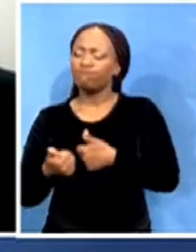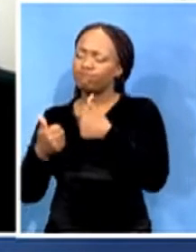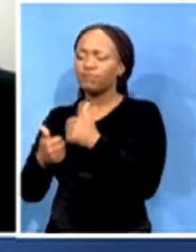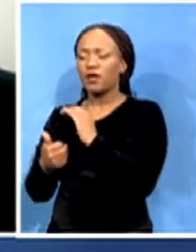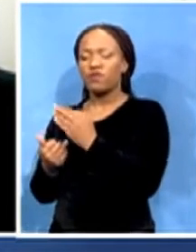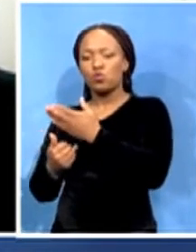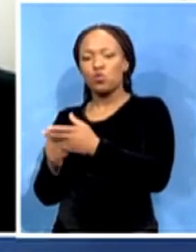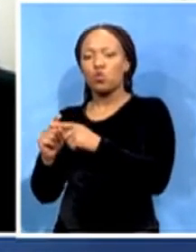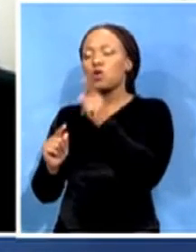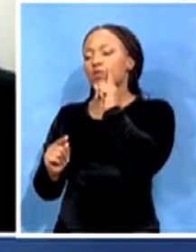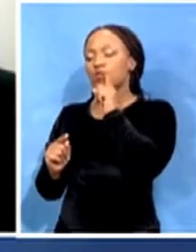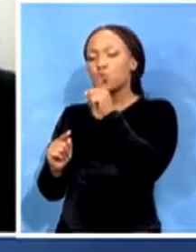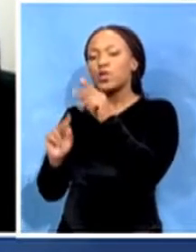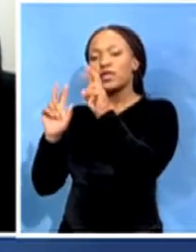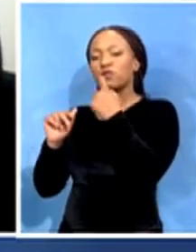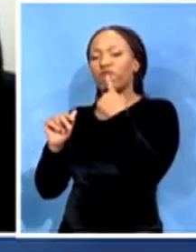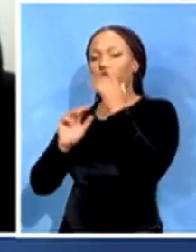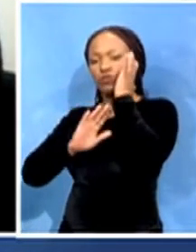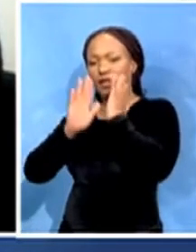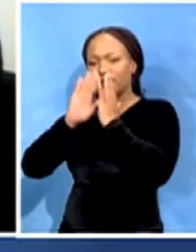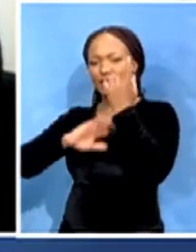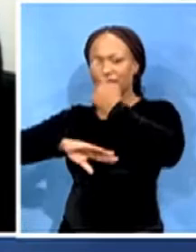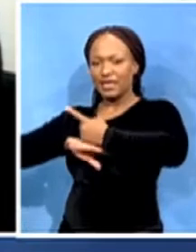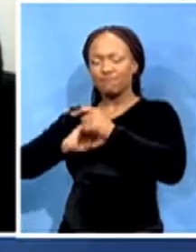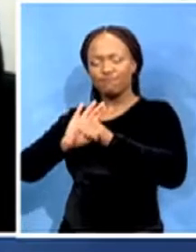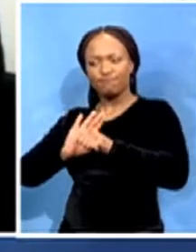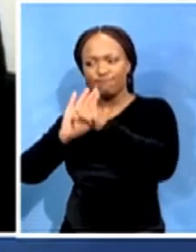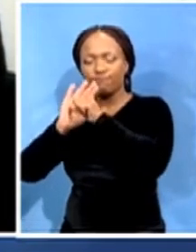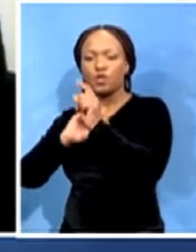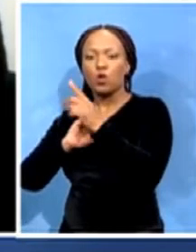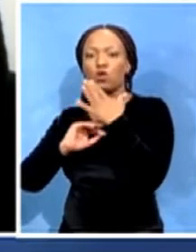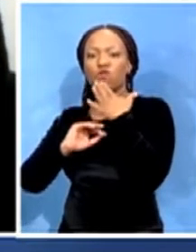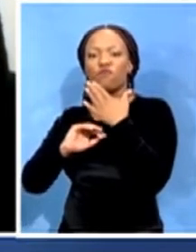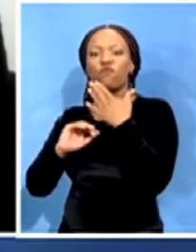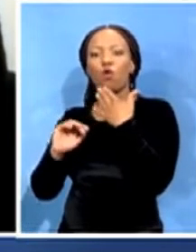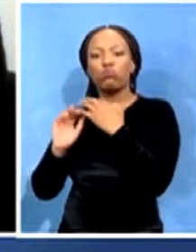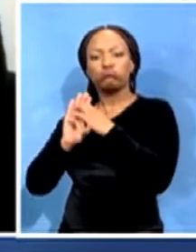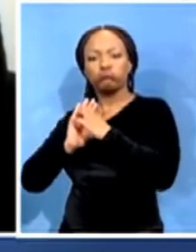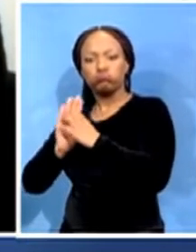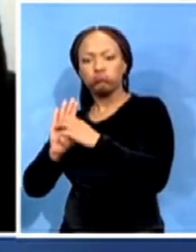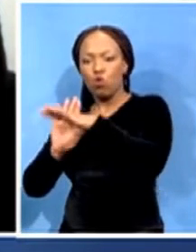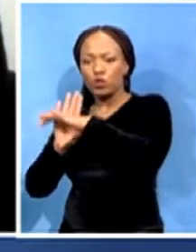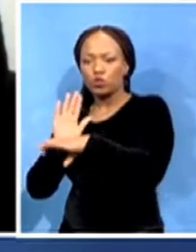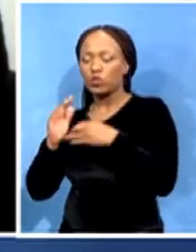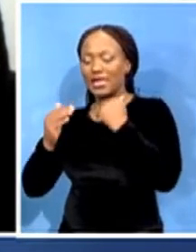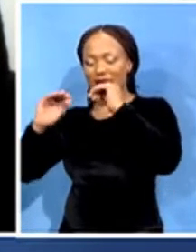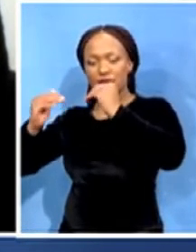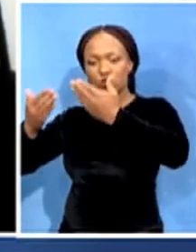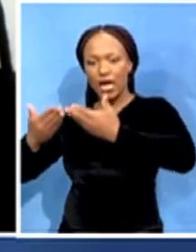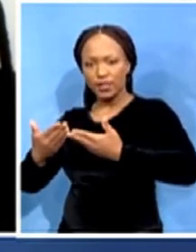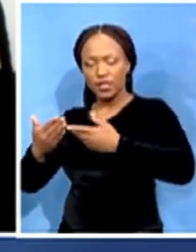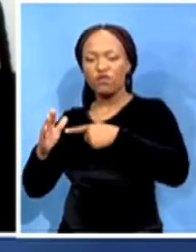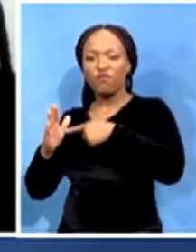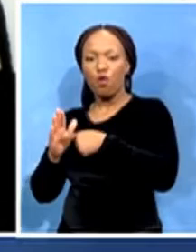Heritage Day, the significance of the preamble of the South African Constitution as it relates to